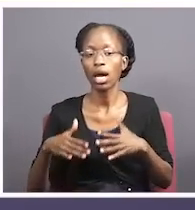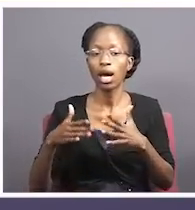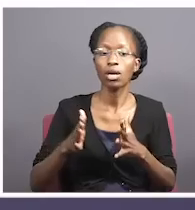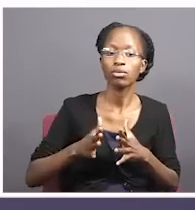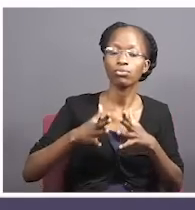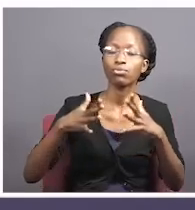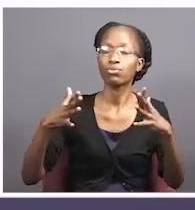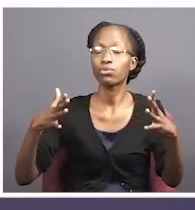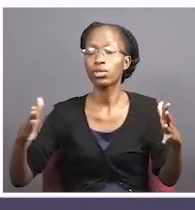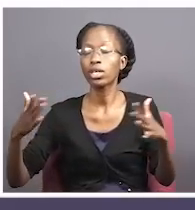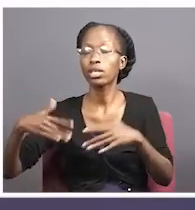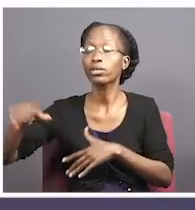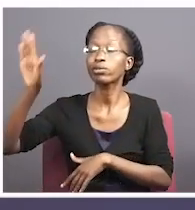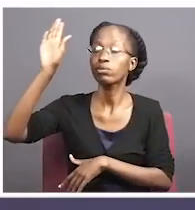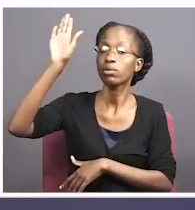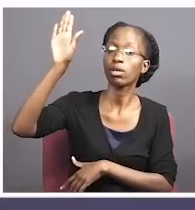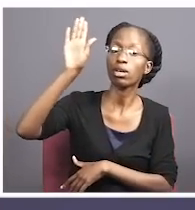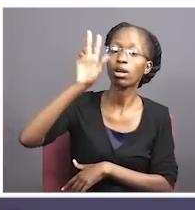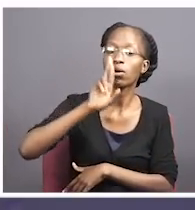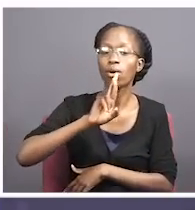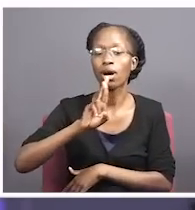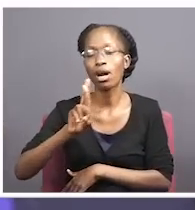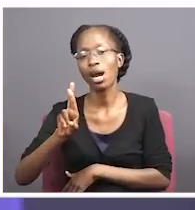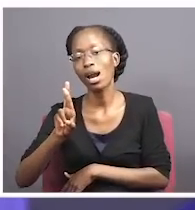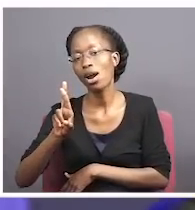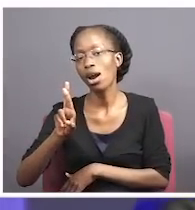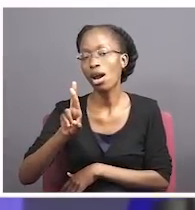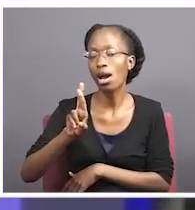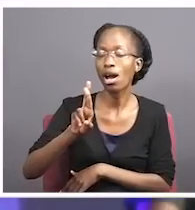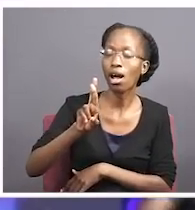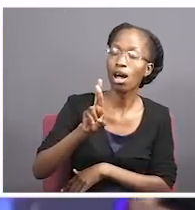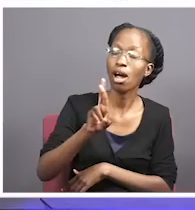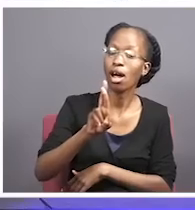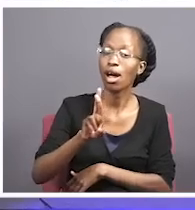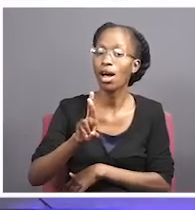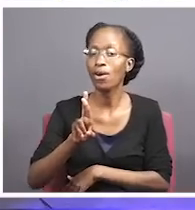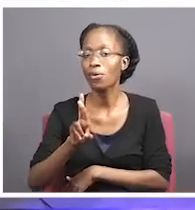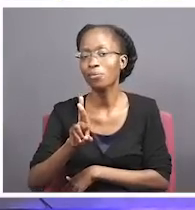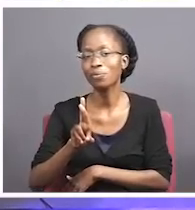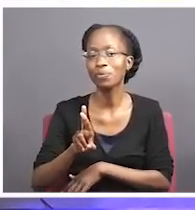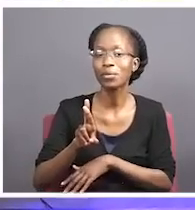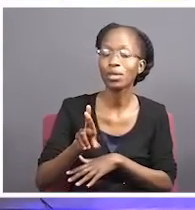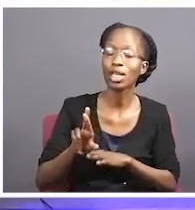thee. Oh Lord, how great thou